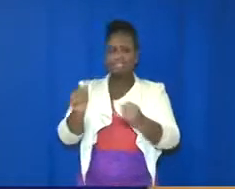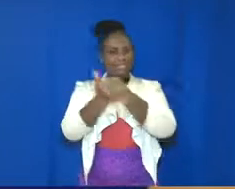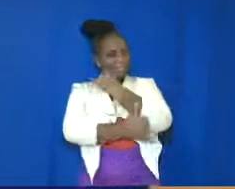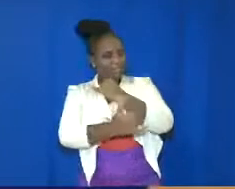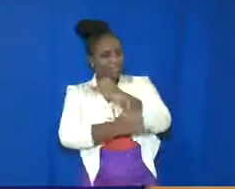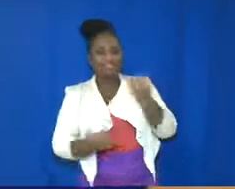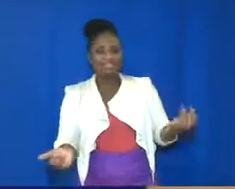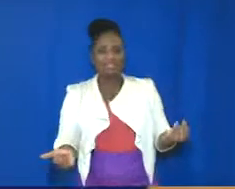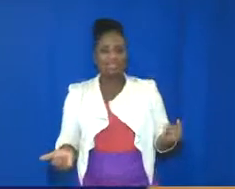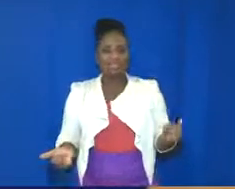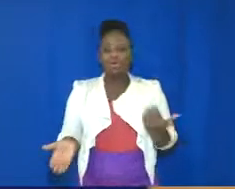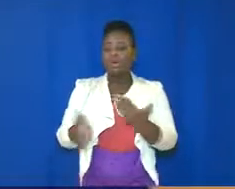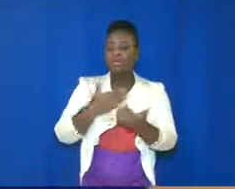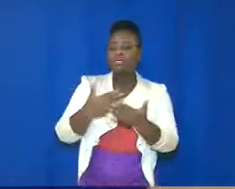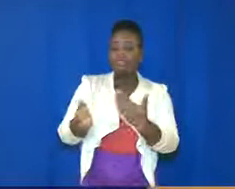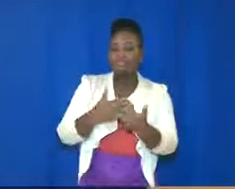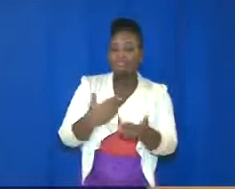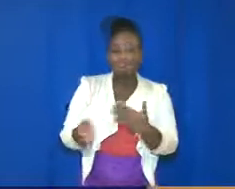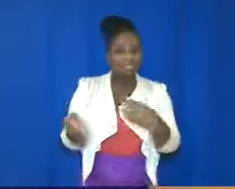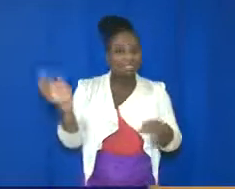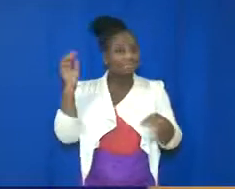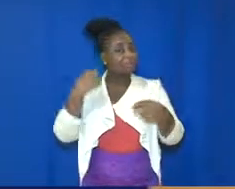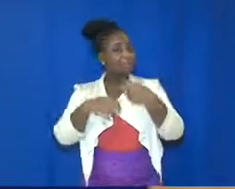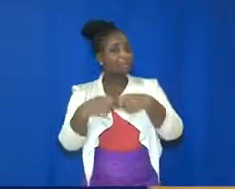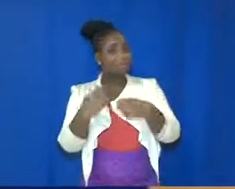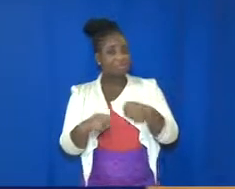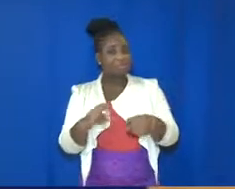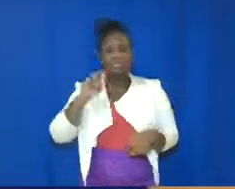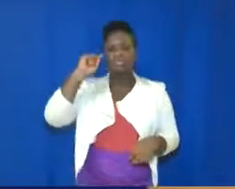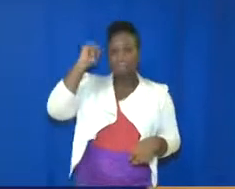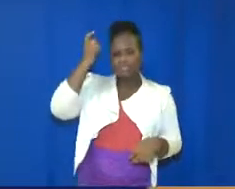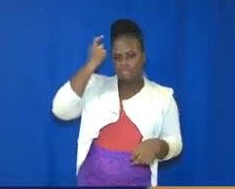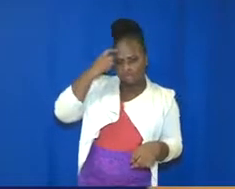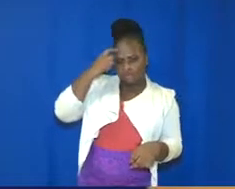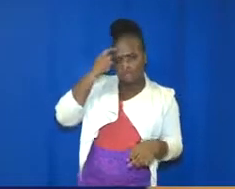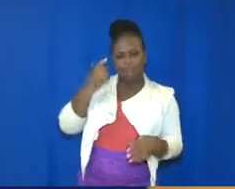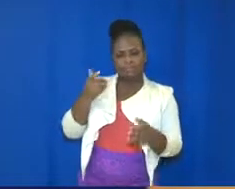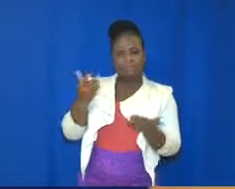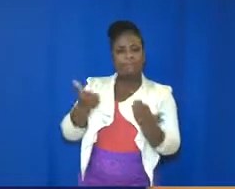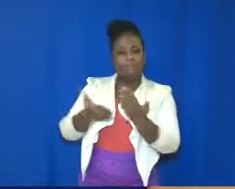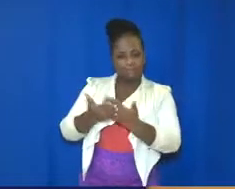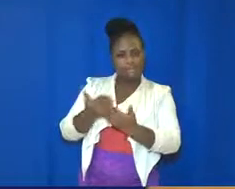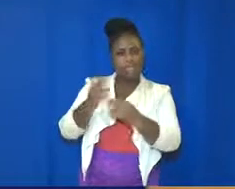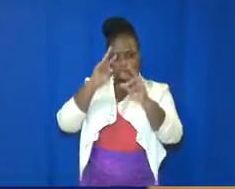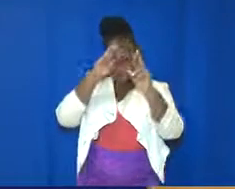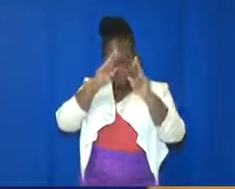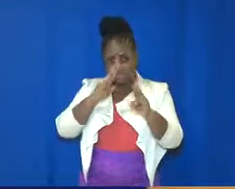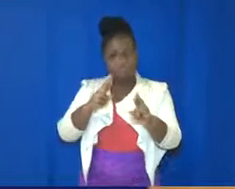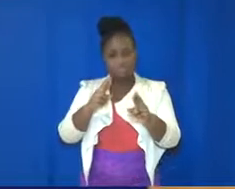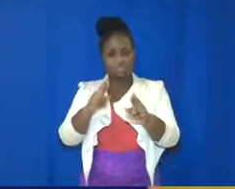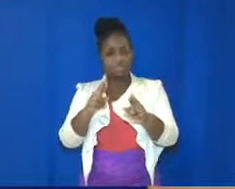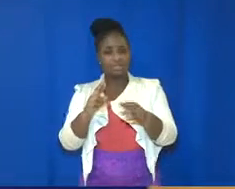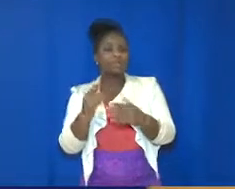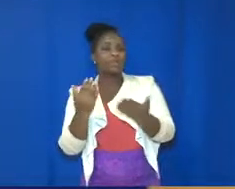a state that, despite the urgency of the crisis, is governed by democratic institutions and respect